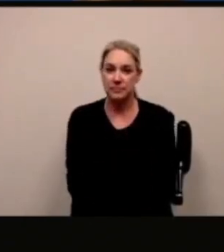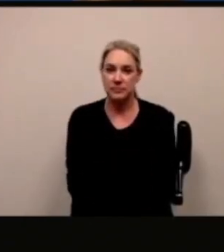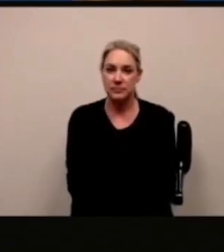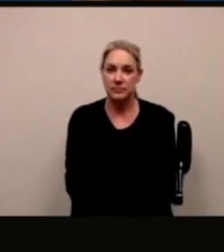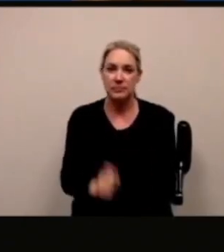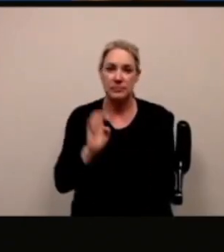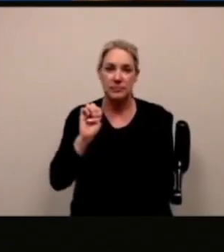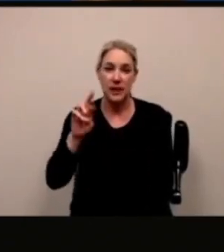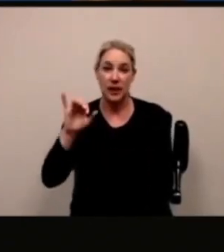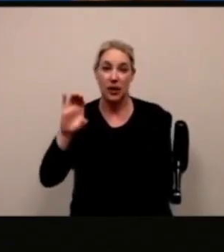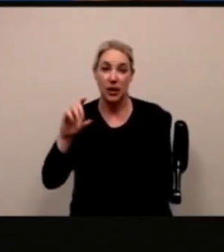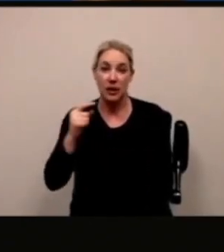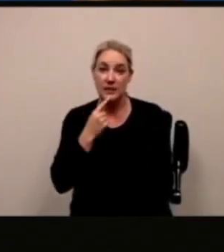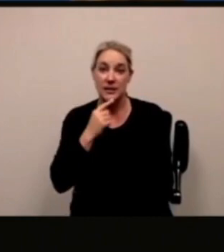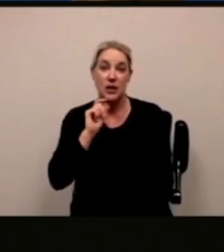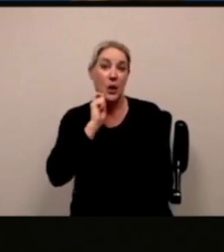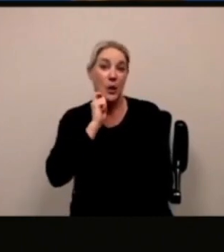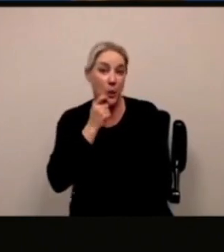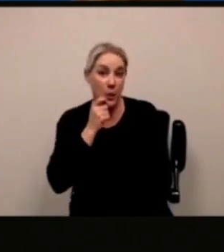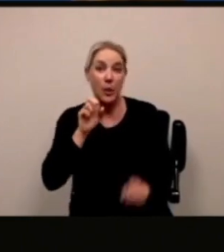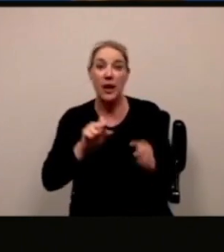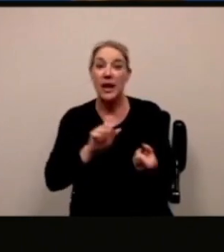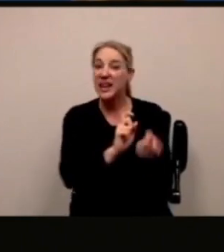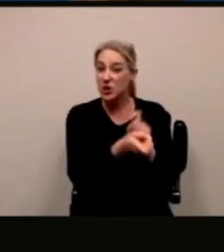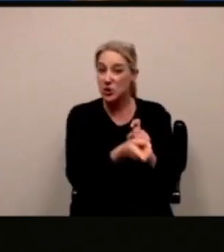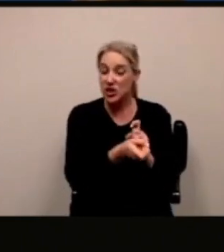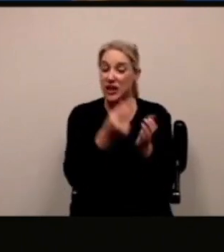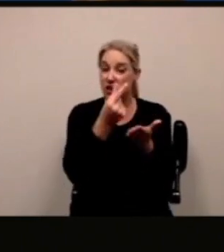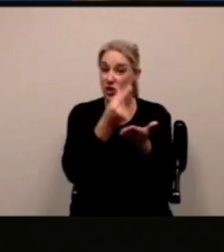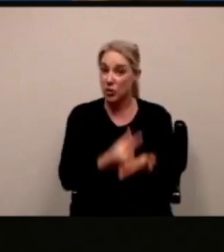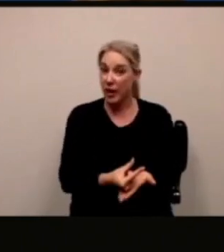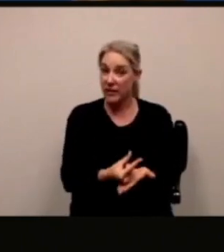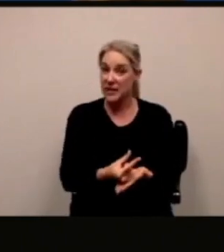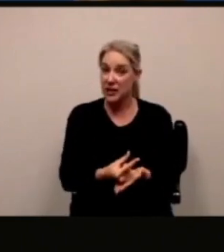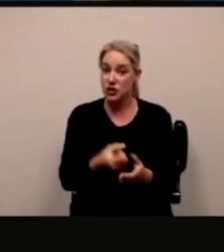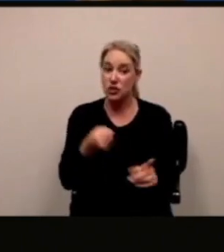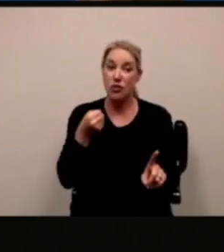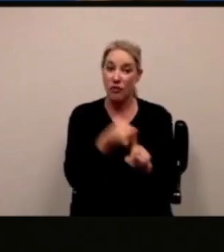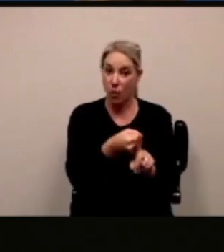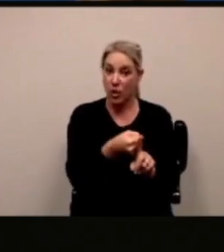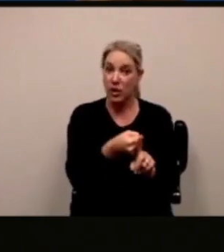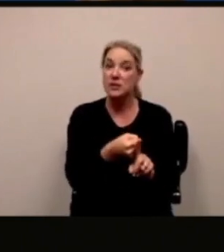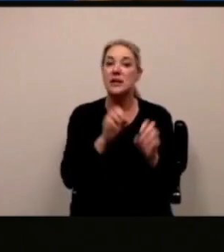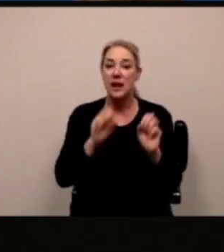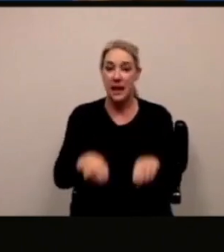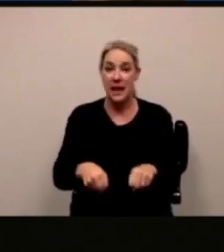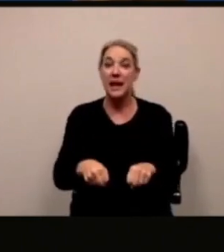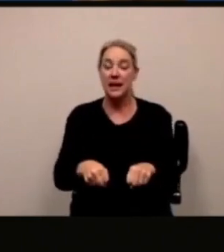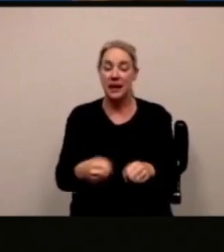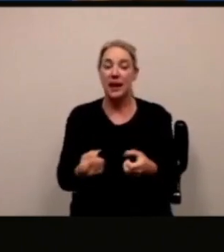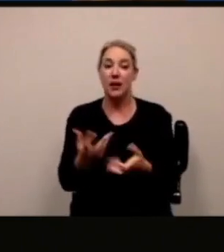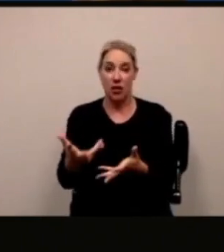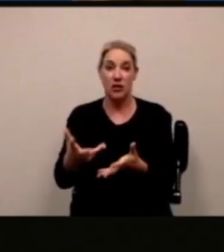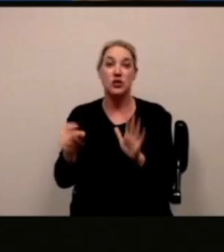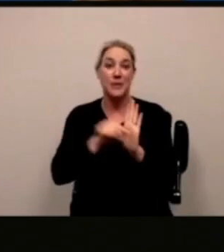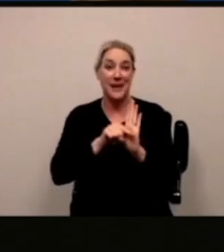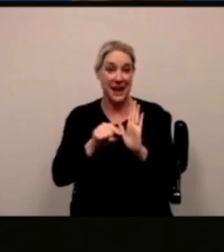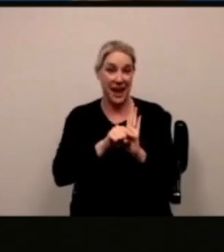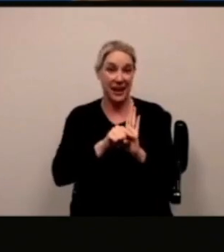Cool. Can you alter the gravitational force? Yes, you can. You can even make it negative so things fall up, which is pretty